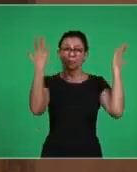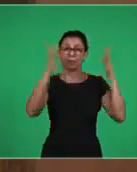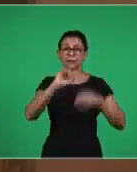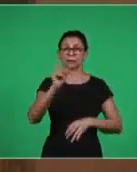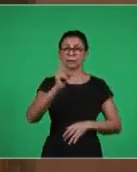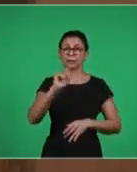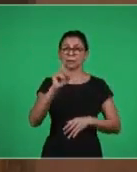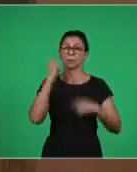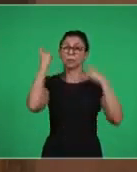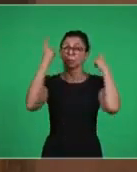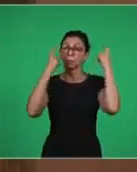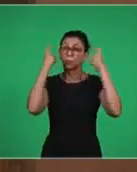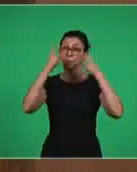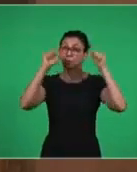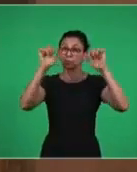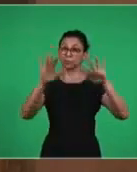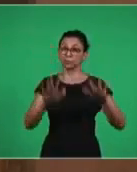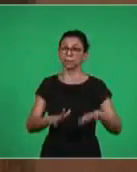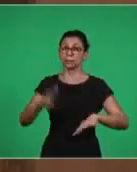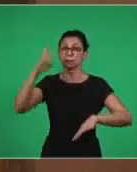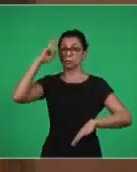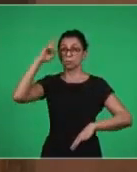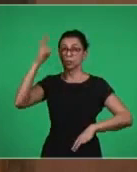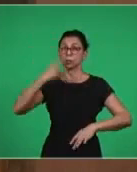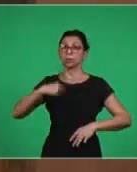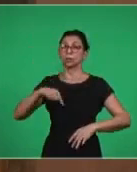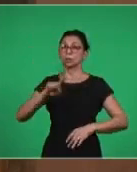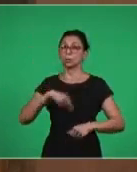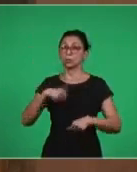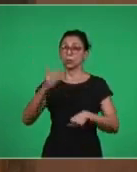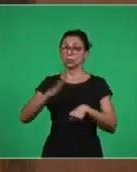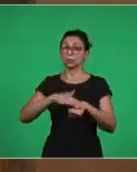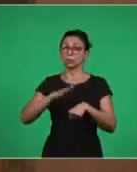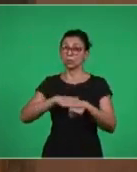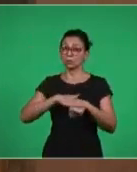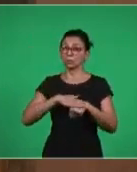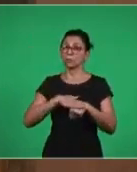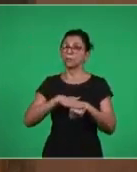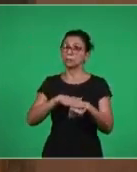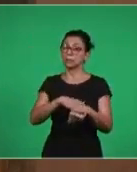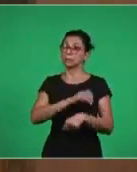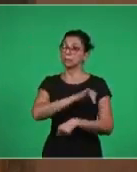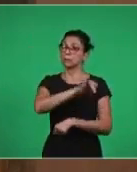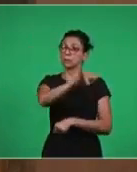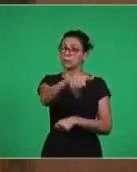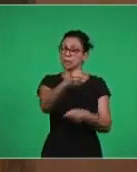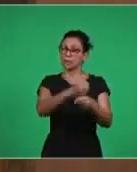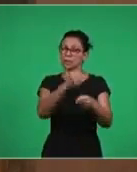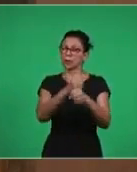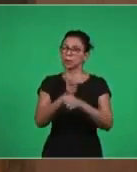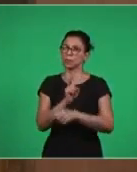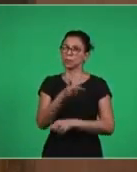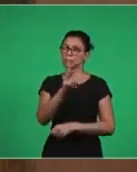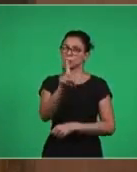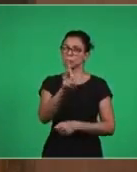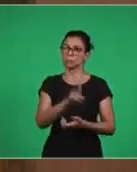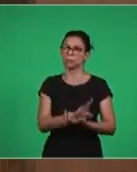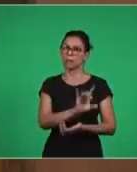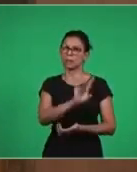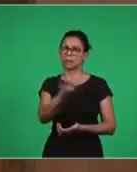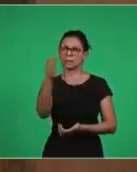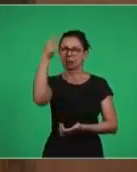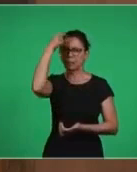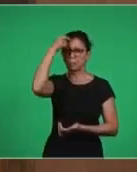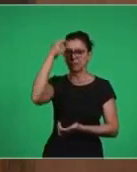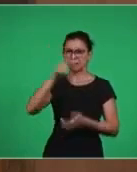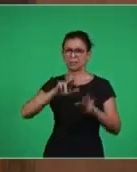not be, they are worried about the Holy Spirit, and this is not going to be prevented. And our mission to say that the work is going to continue, it's not in the